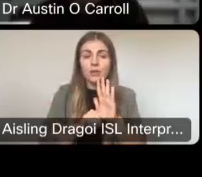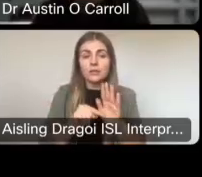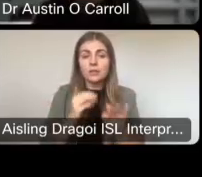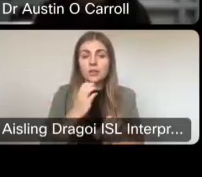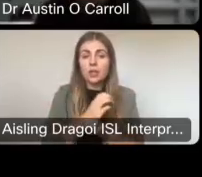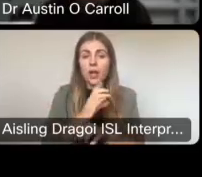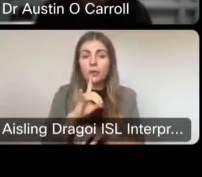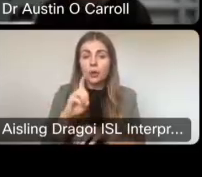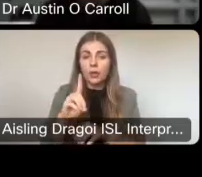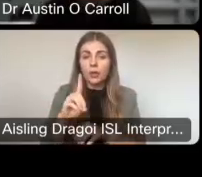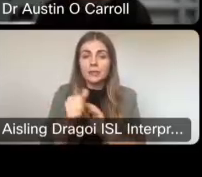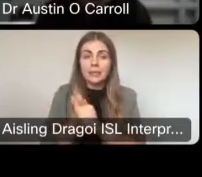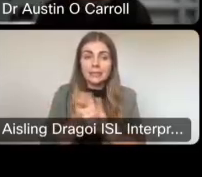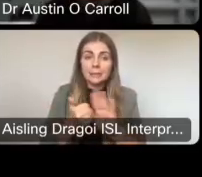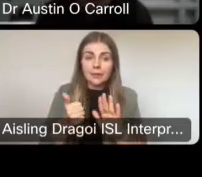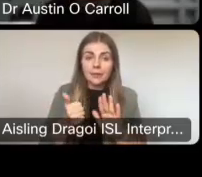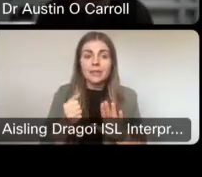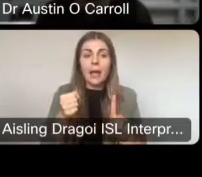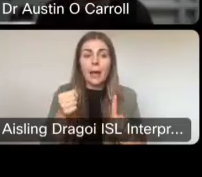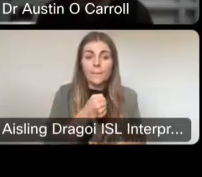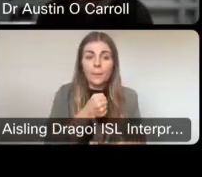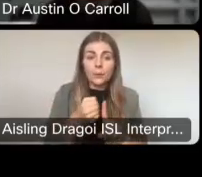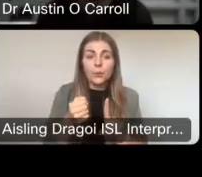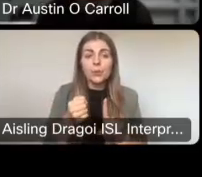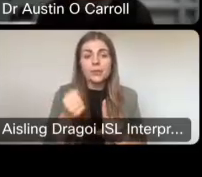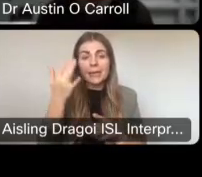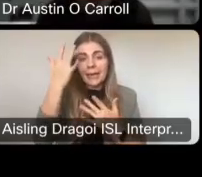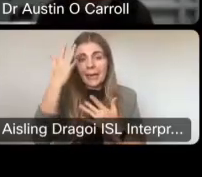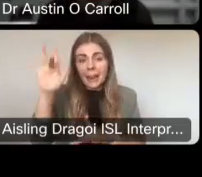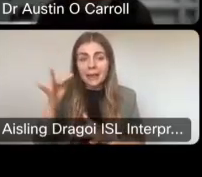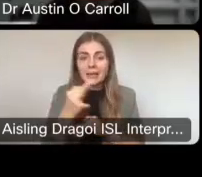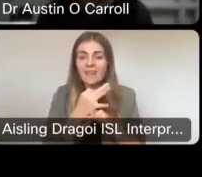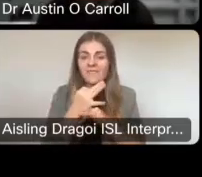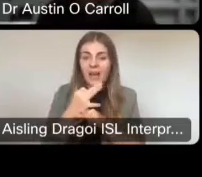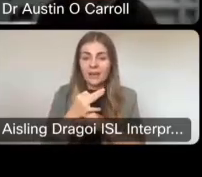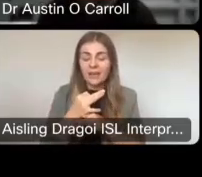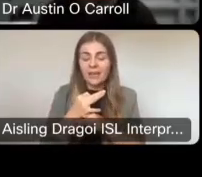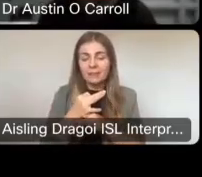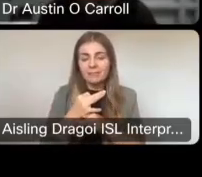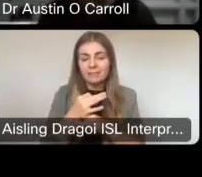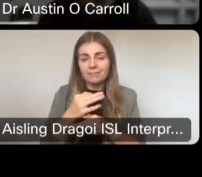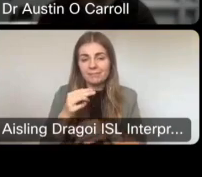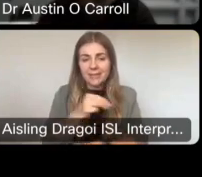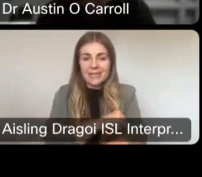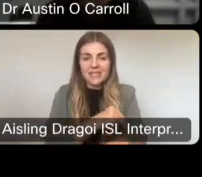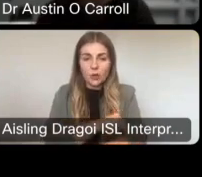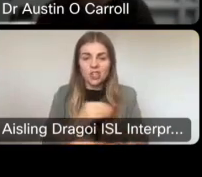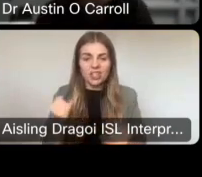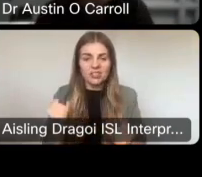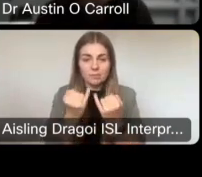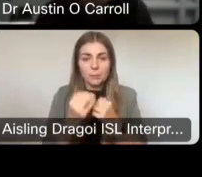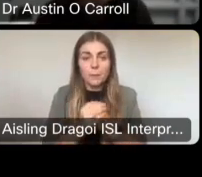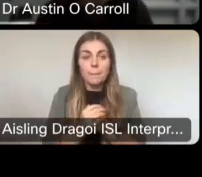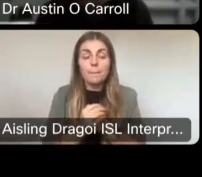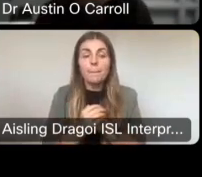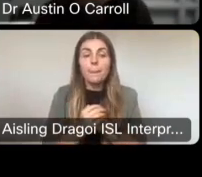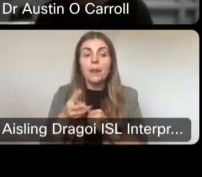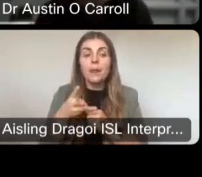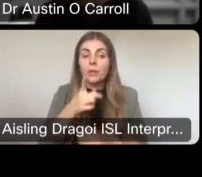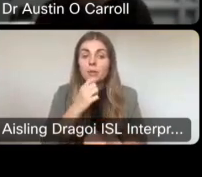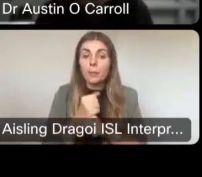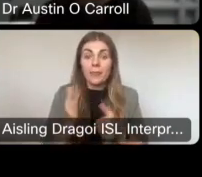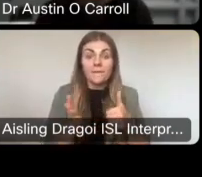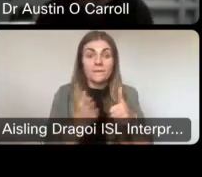abuse, neglect, and family dysfunction. And I'll go on to their impact in a while. But first of all, I'm going to just explain what in the original study